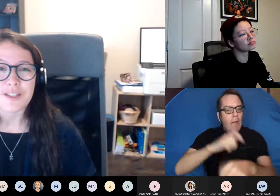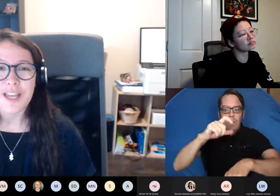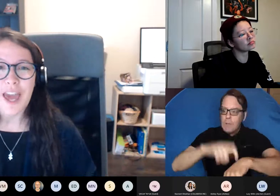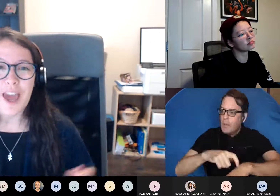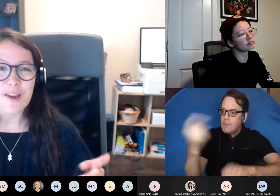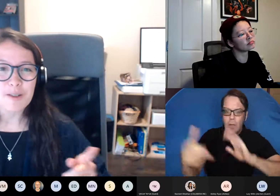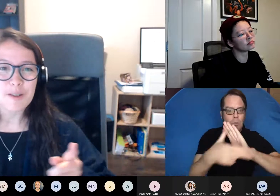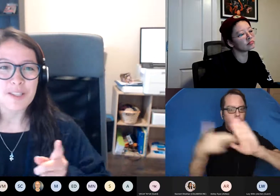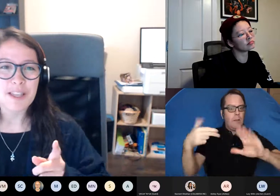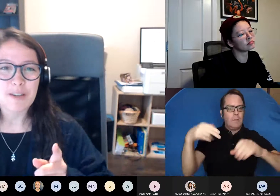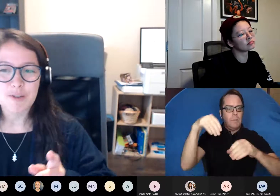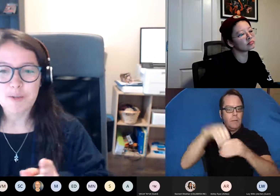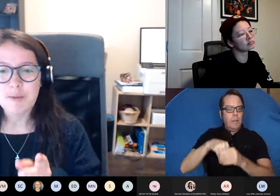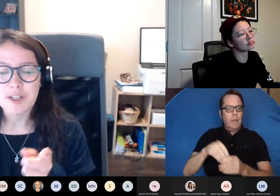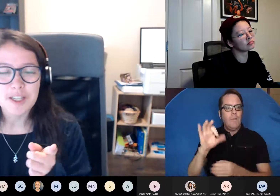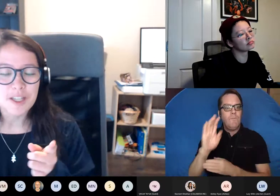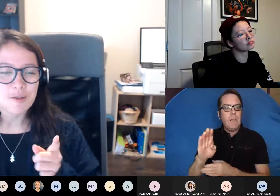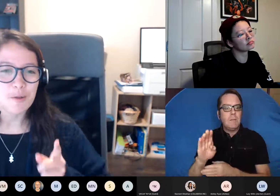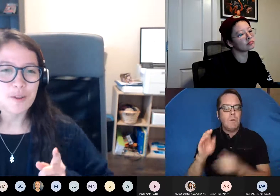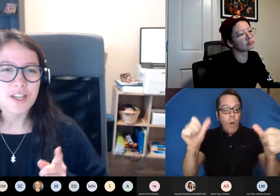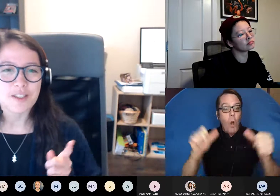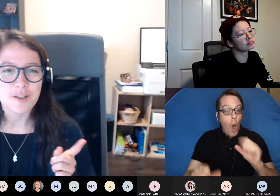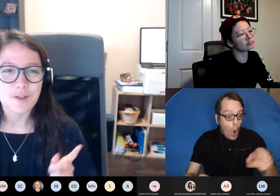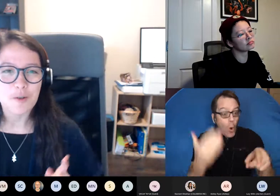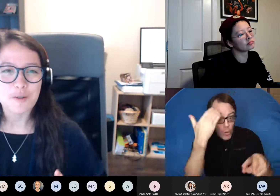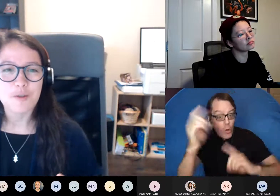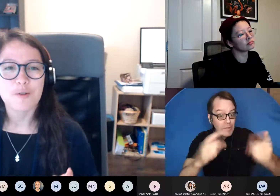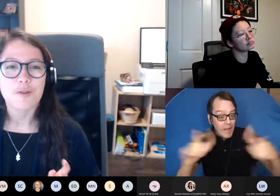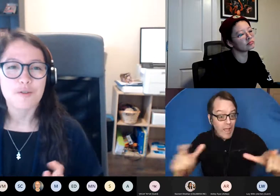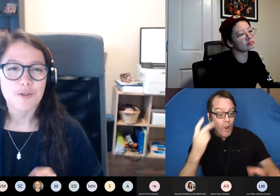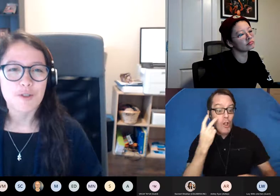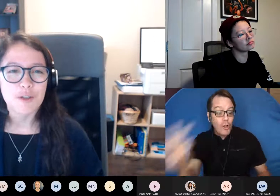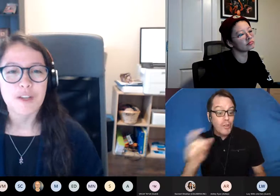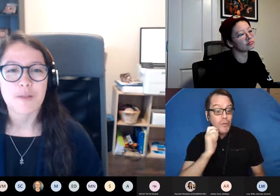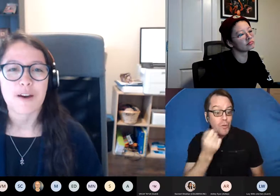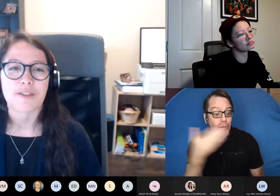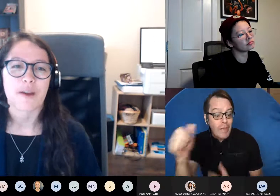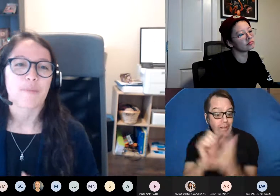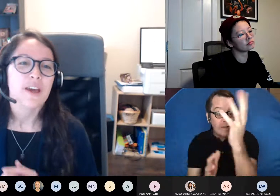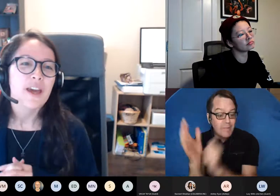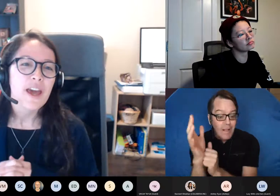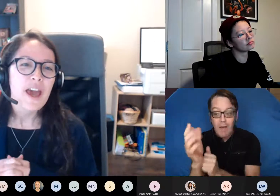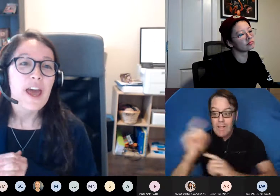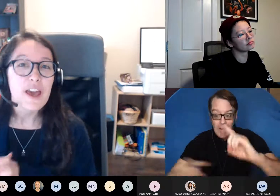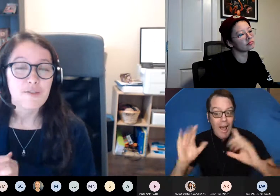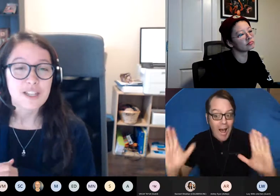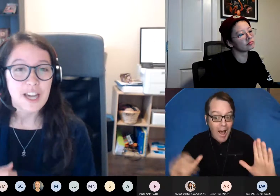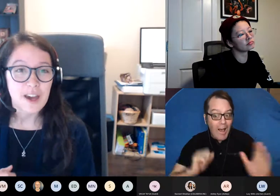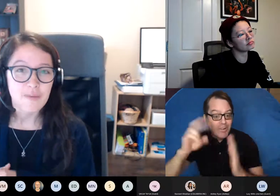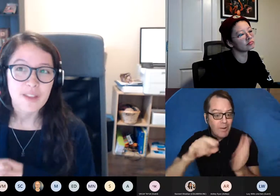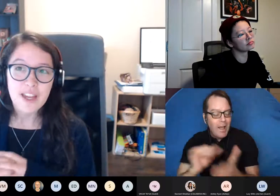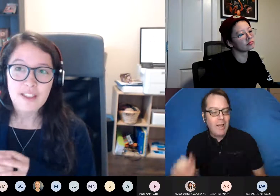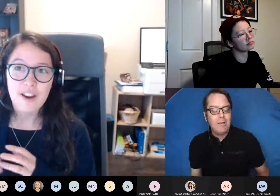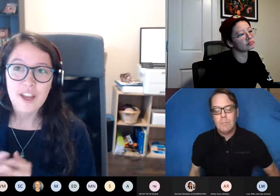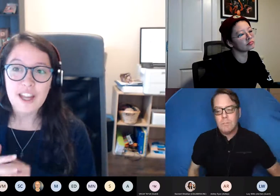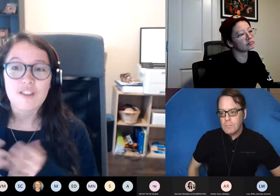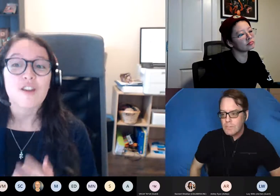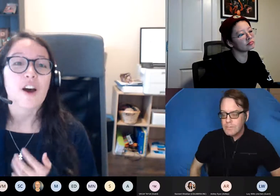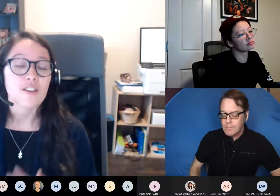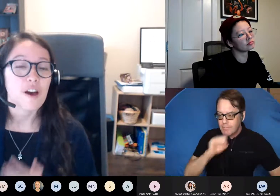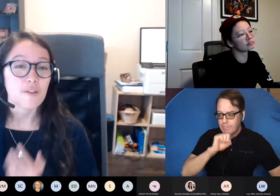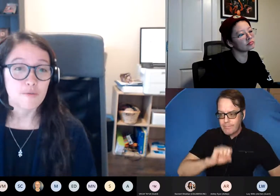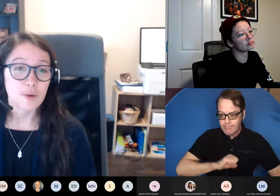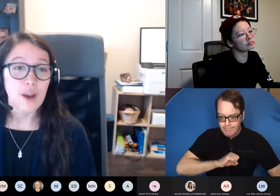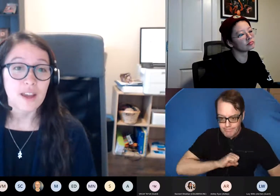Facebook post, it's like, hey, you know sign language, remember, look at these cool things. They're so, so cool. You should really read about them. And every time they're